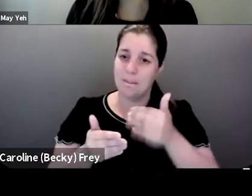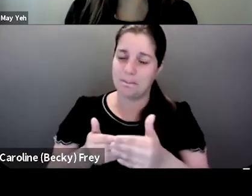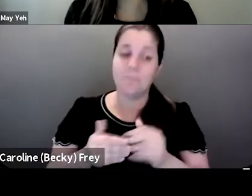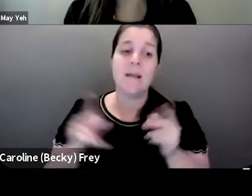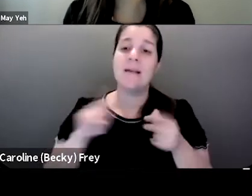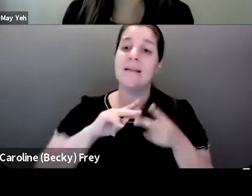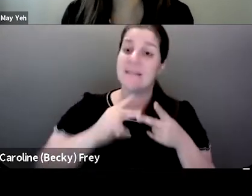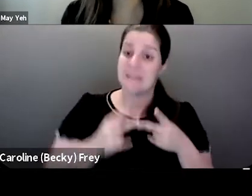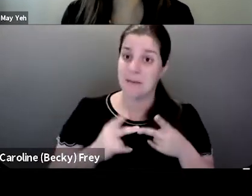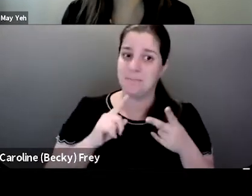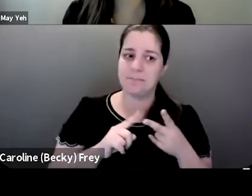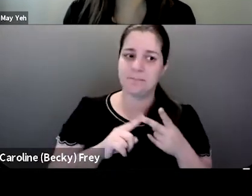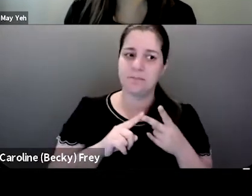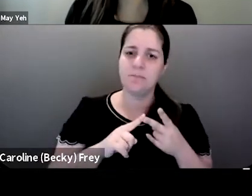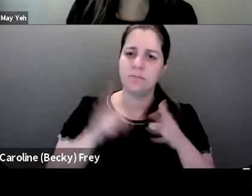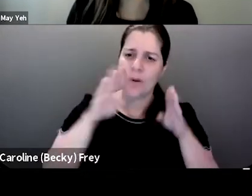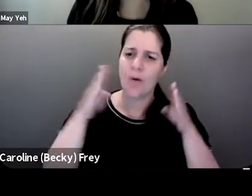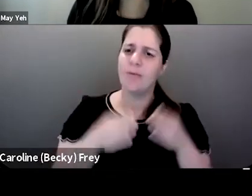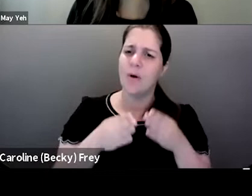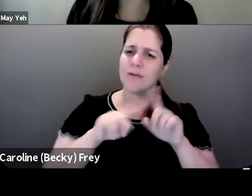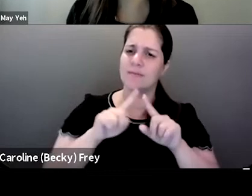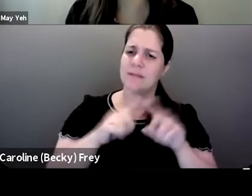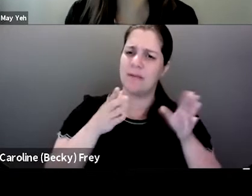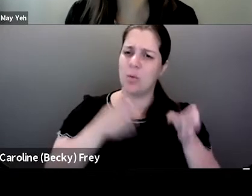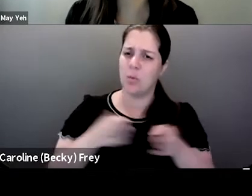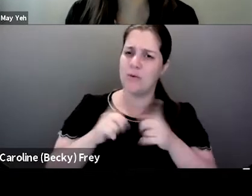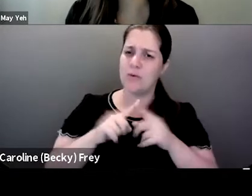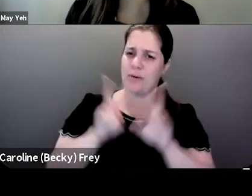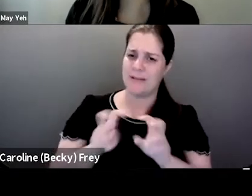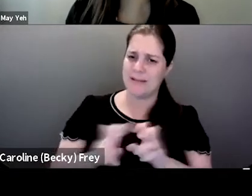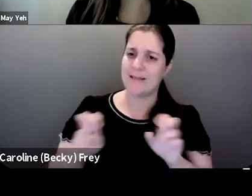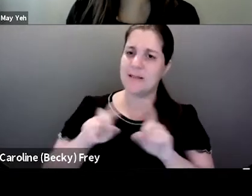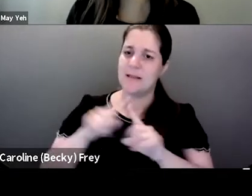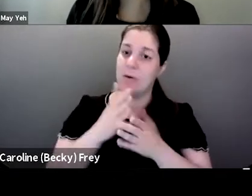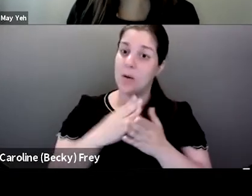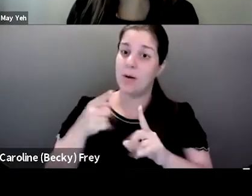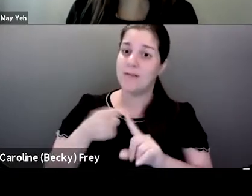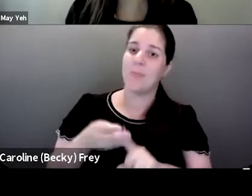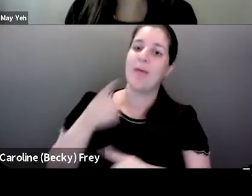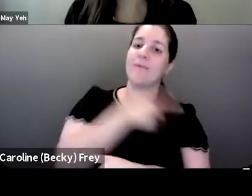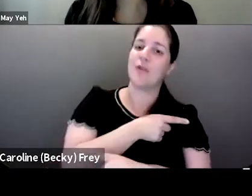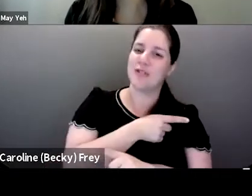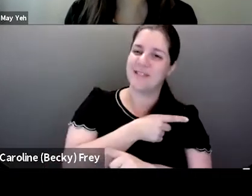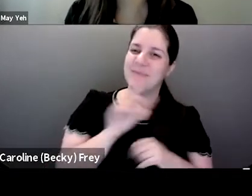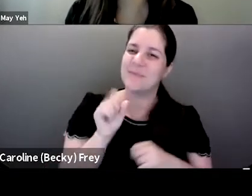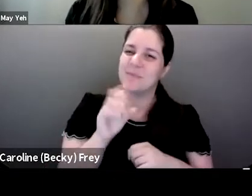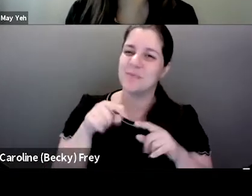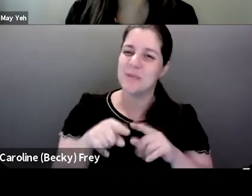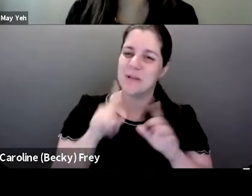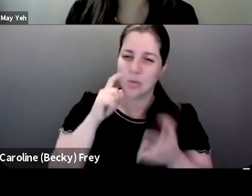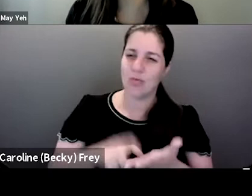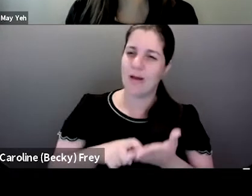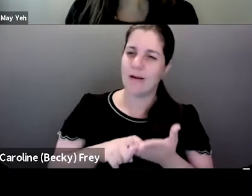framework is focused upon finding brief ways to assess the components that were identified in the first step. This step of assessment is here due to the recognition that groups